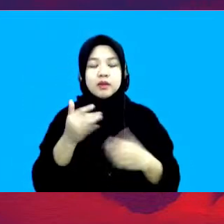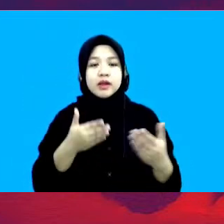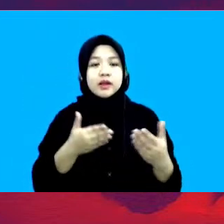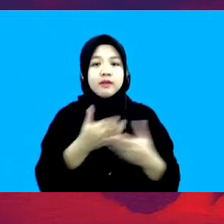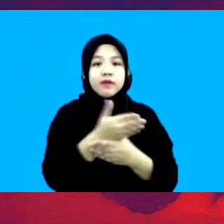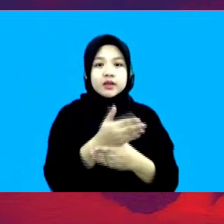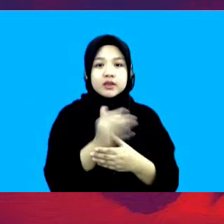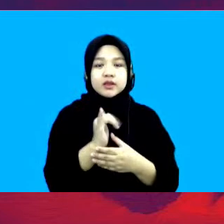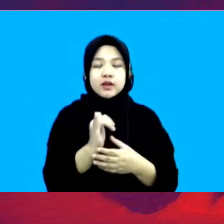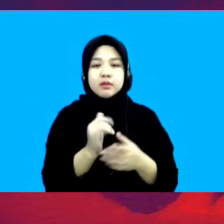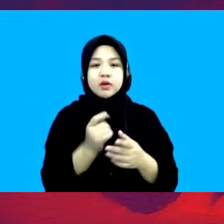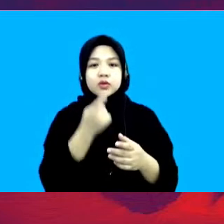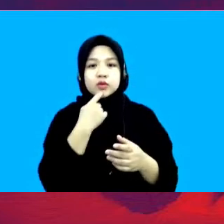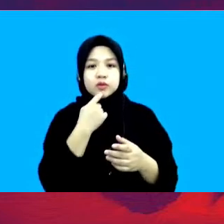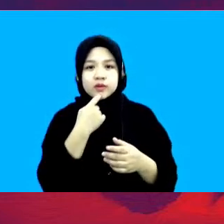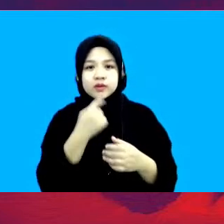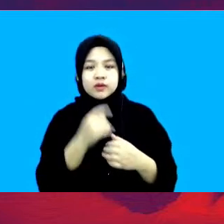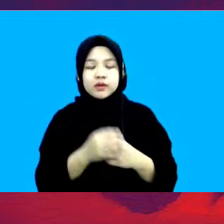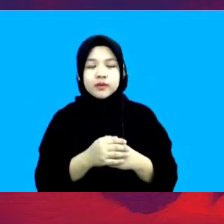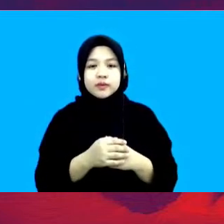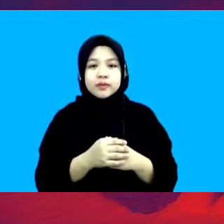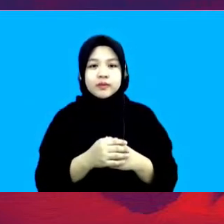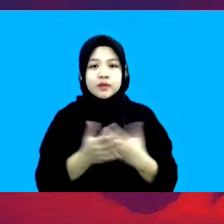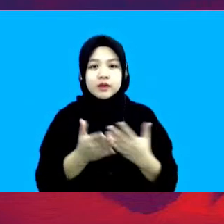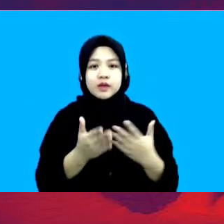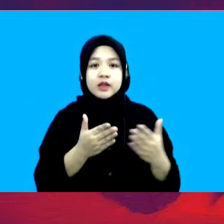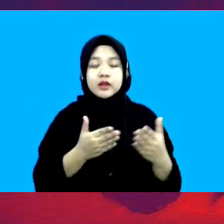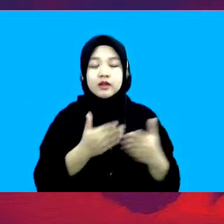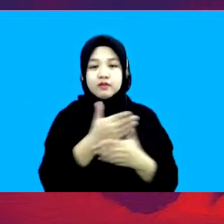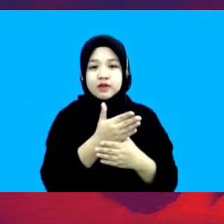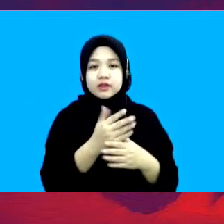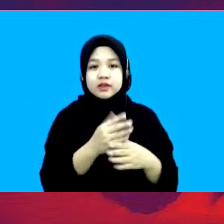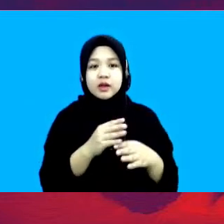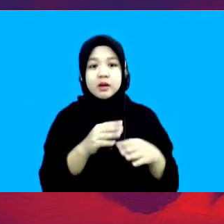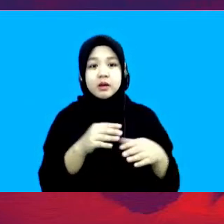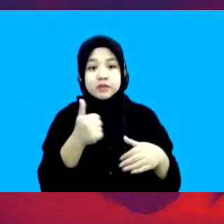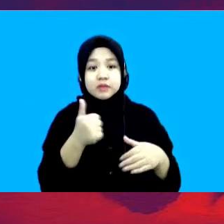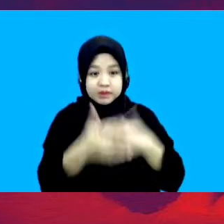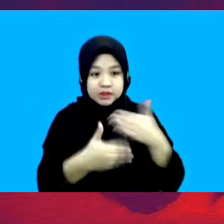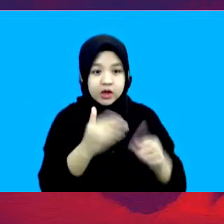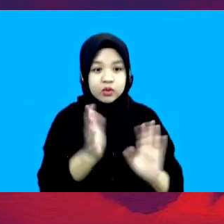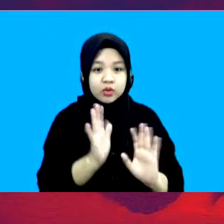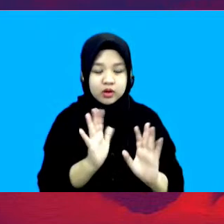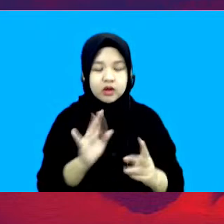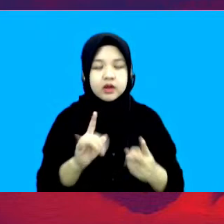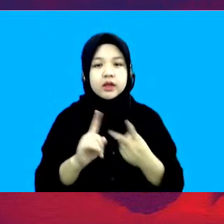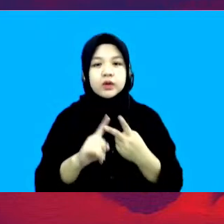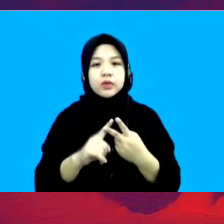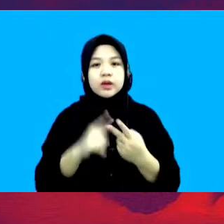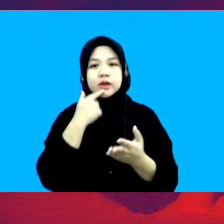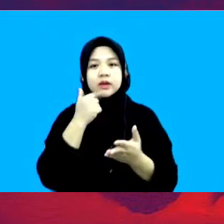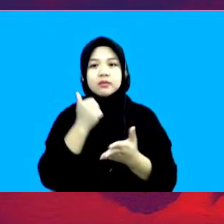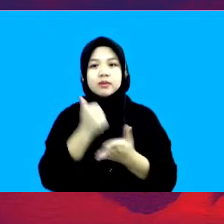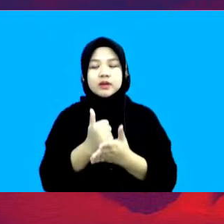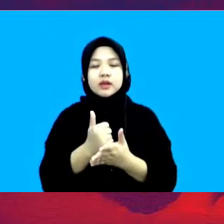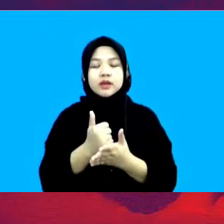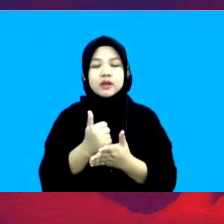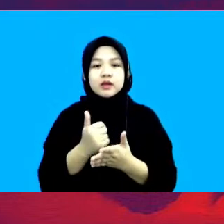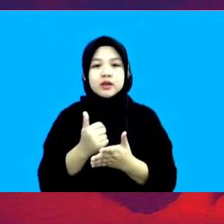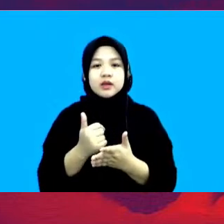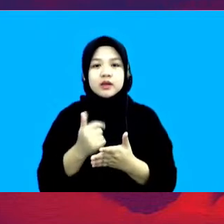money, redirect the transfer from the middle upper income group to the poor people. You can sell it to the people by saying,